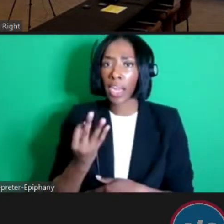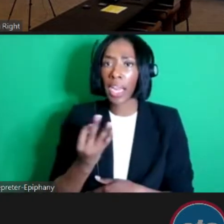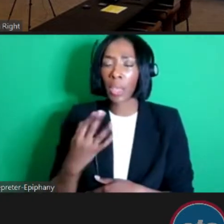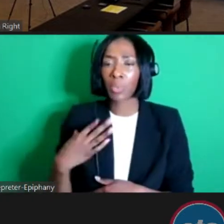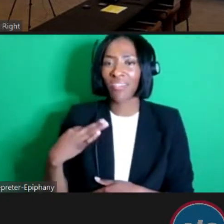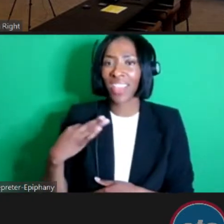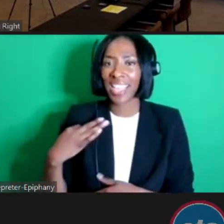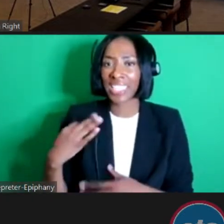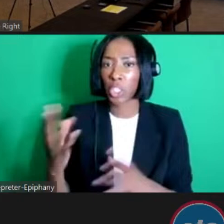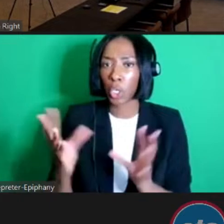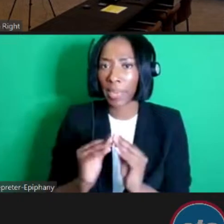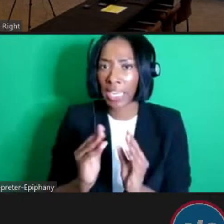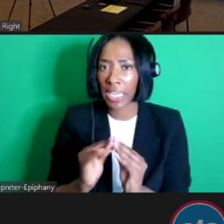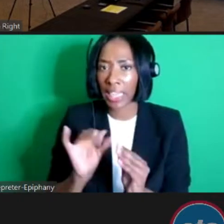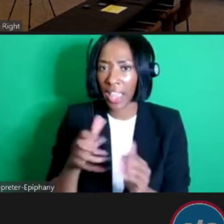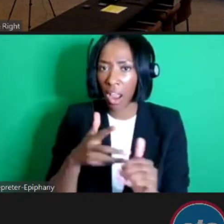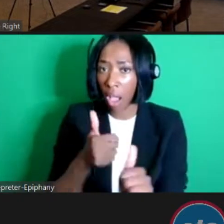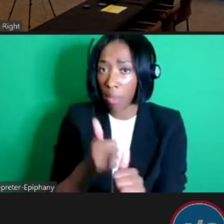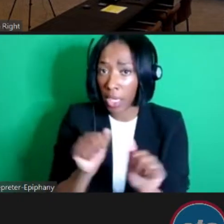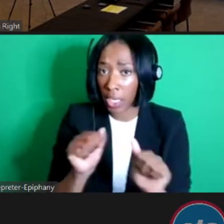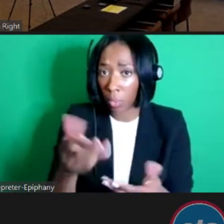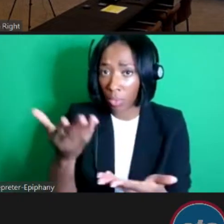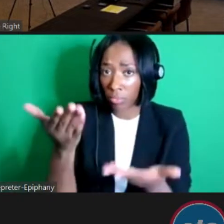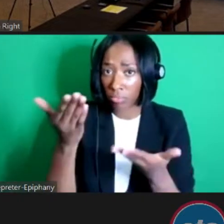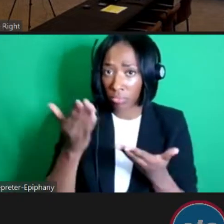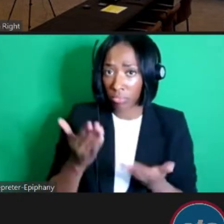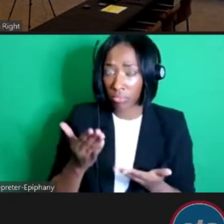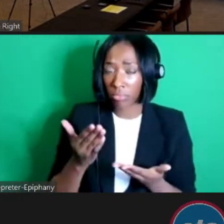meeting. How that went.